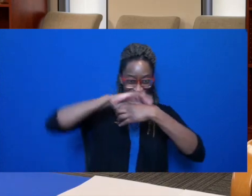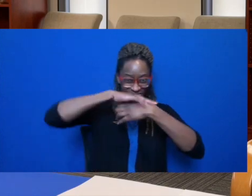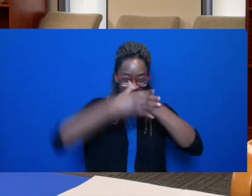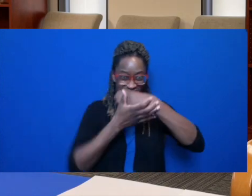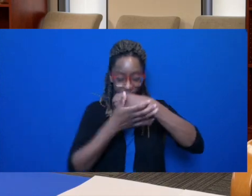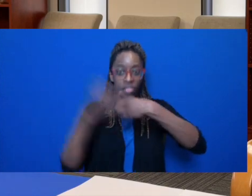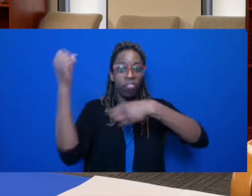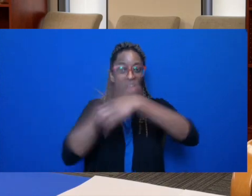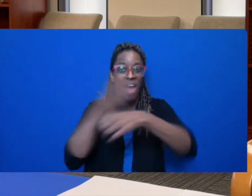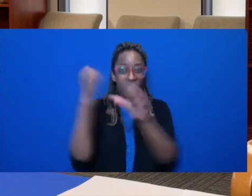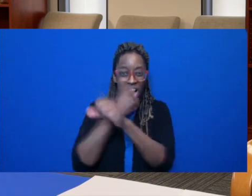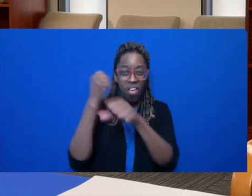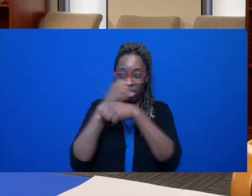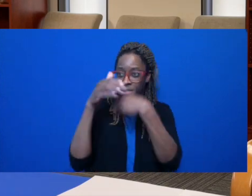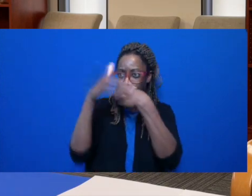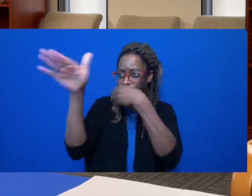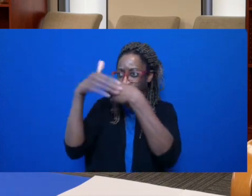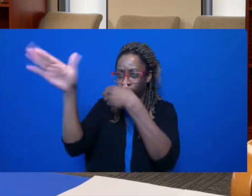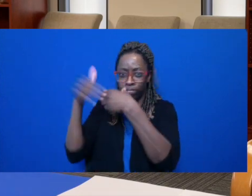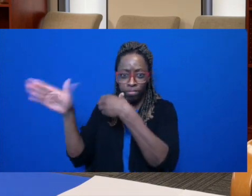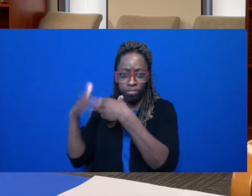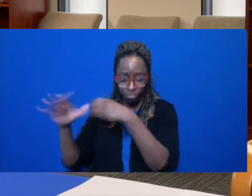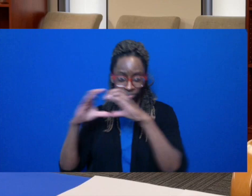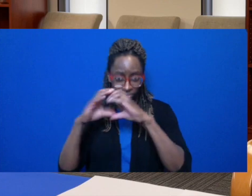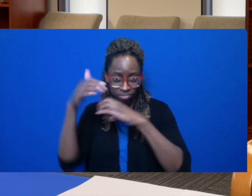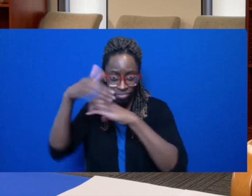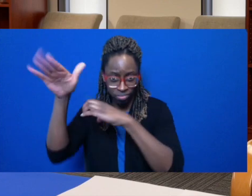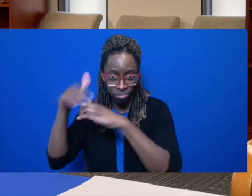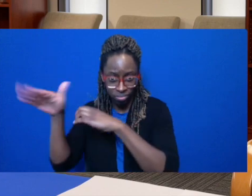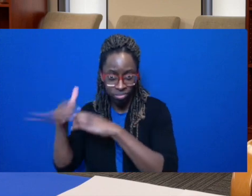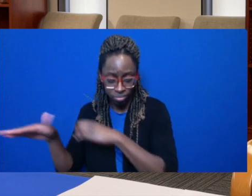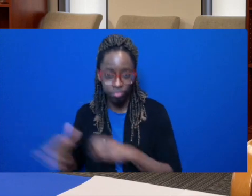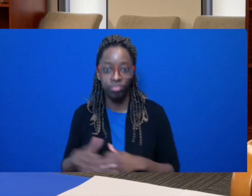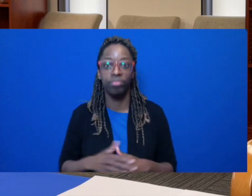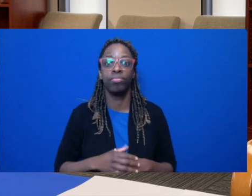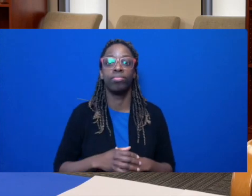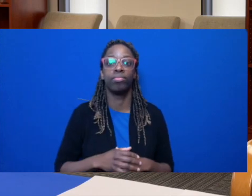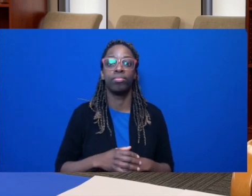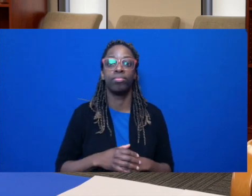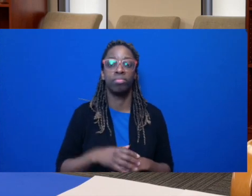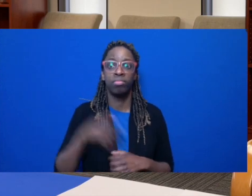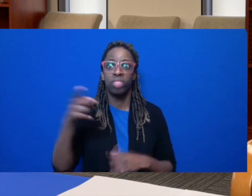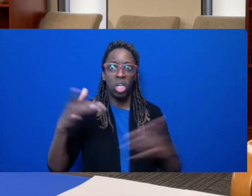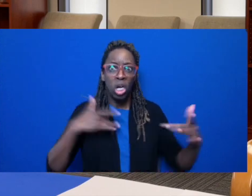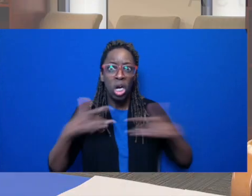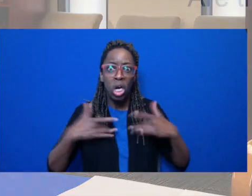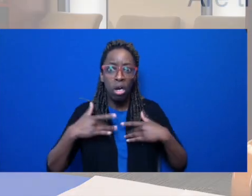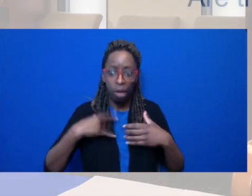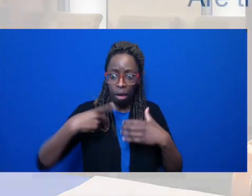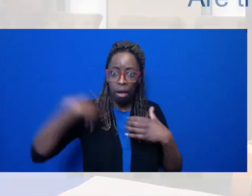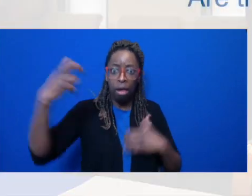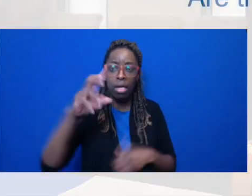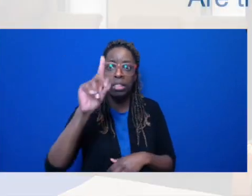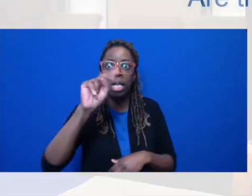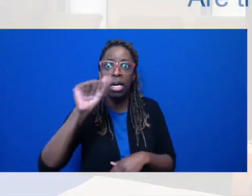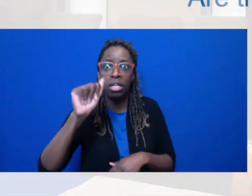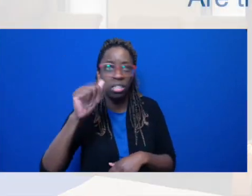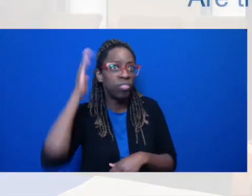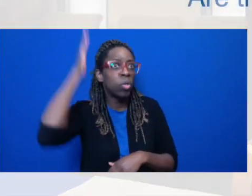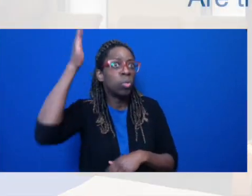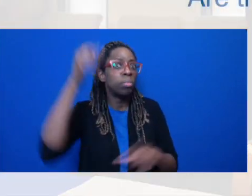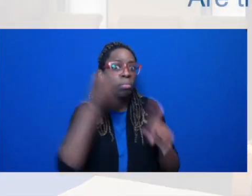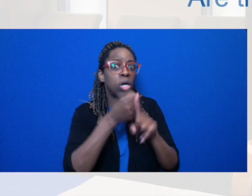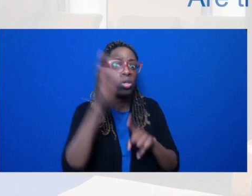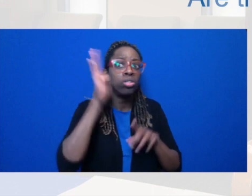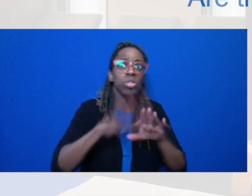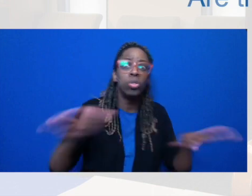where your DNA is kept. It does not interact with your DNA, et cetera. So these are incredibly safe